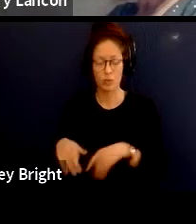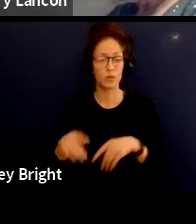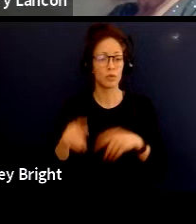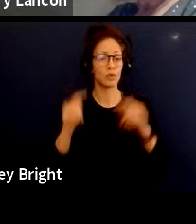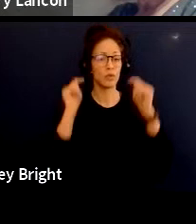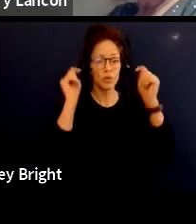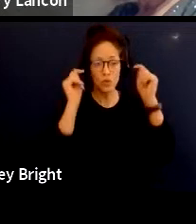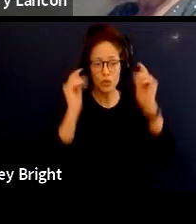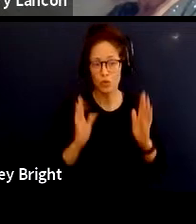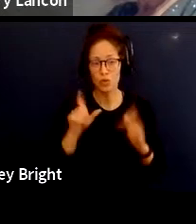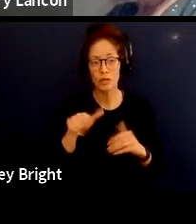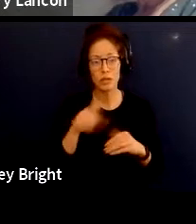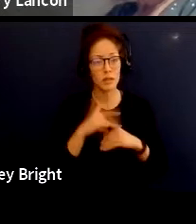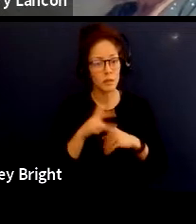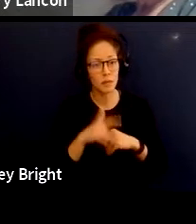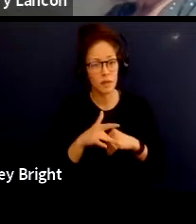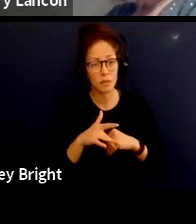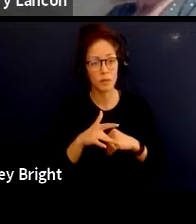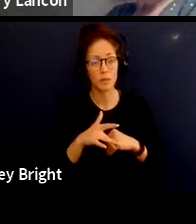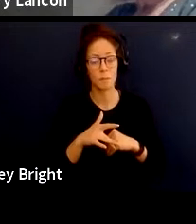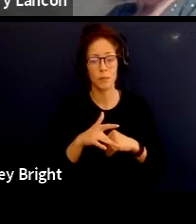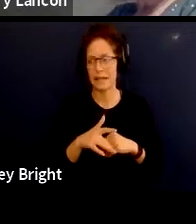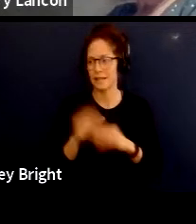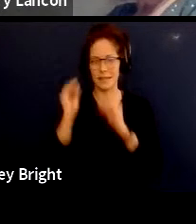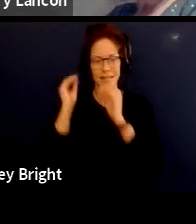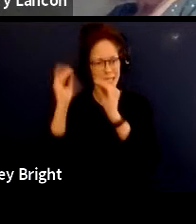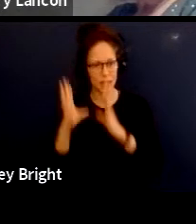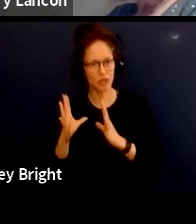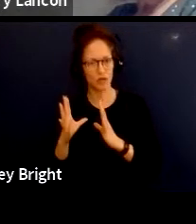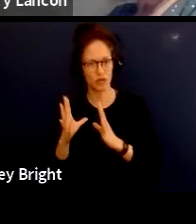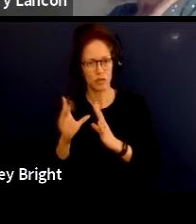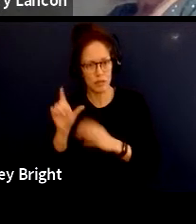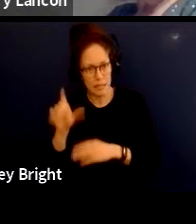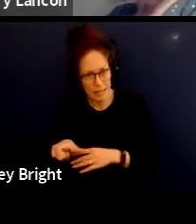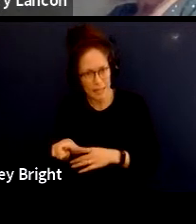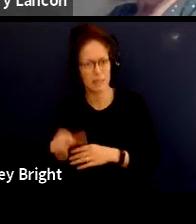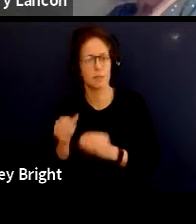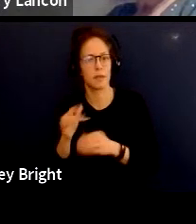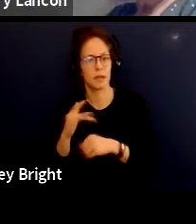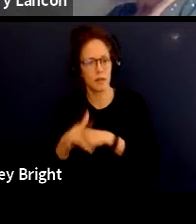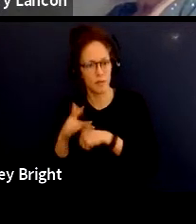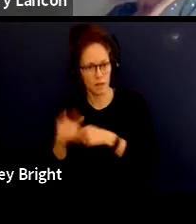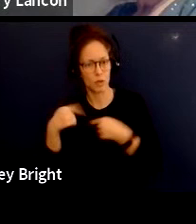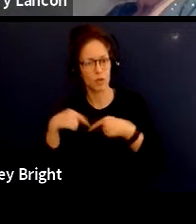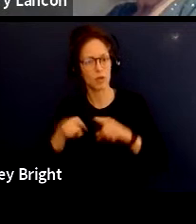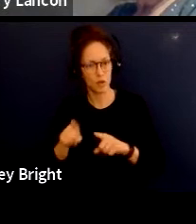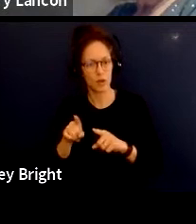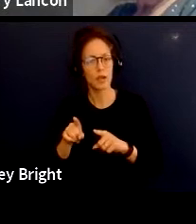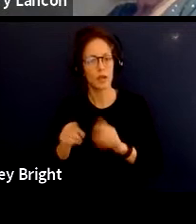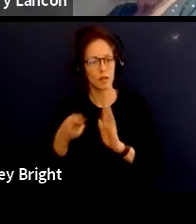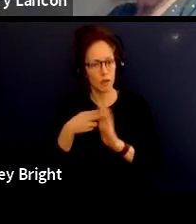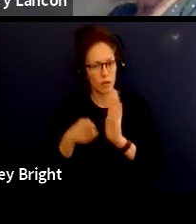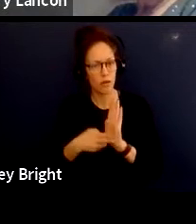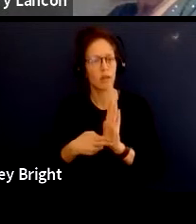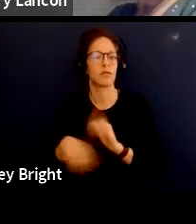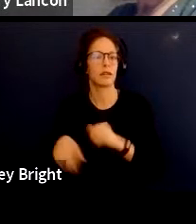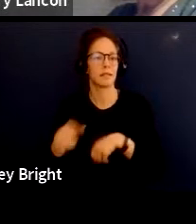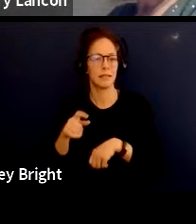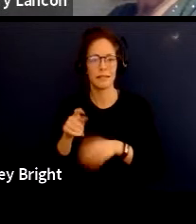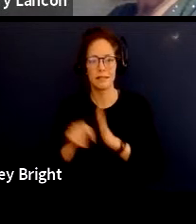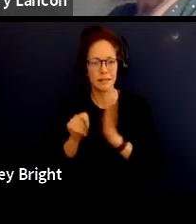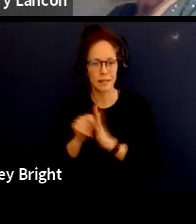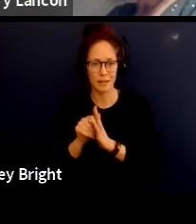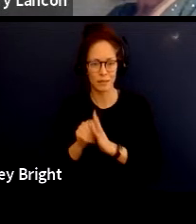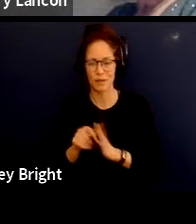available and teachers need to be available during their contracted times. Two Zooms a week for my high schoolers is just not